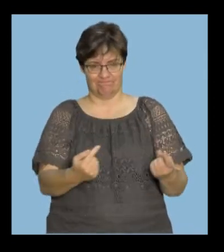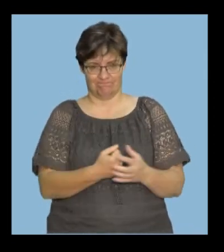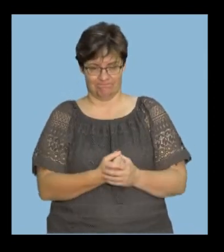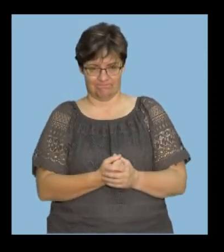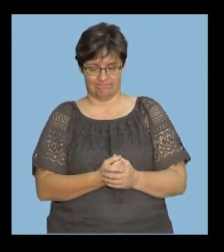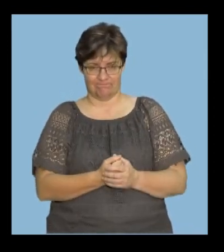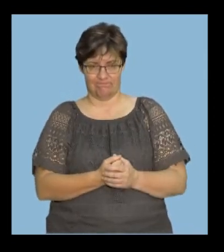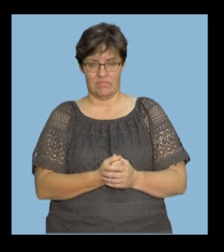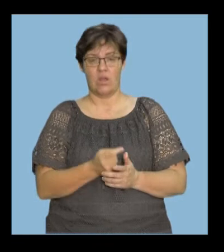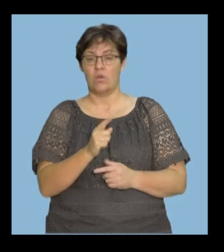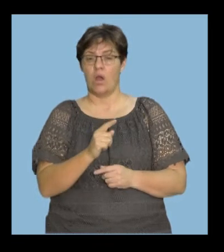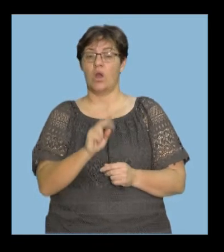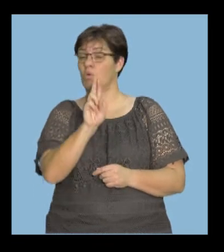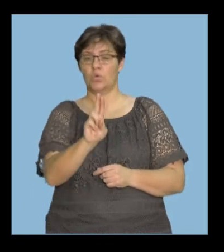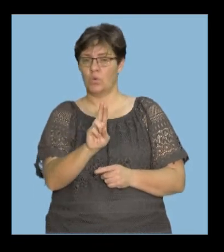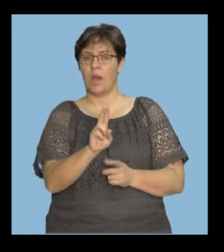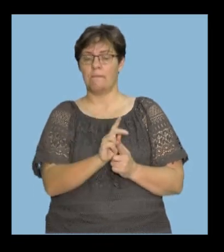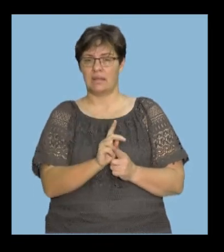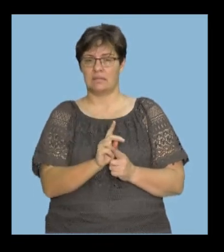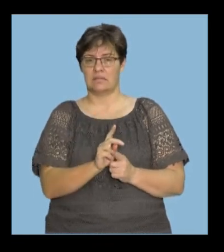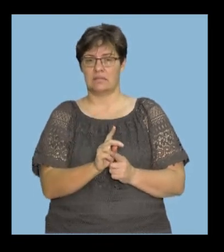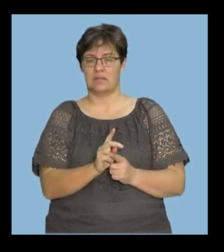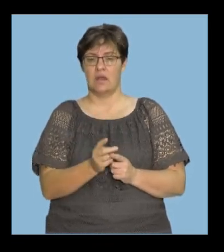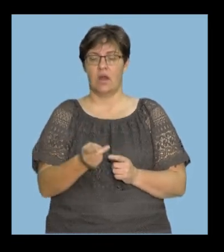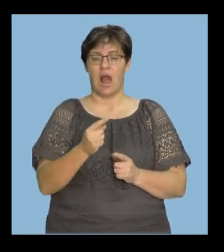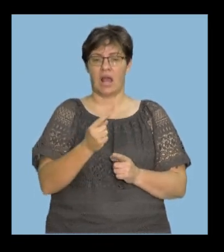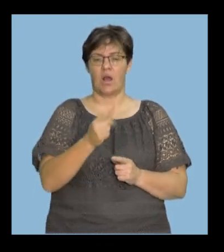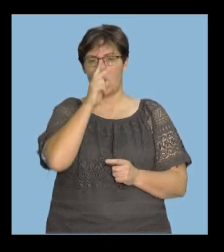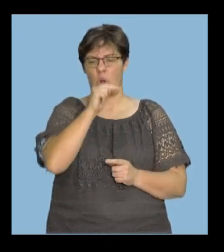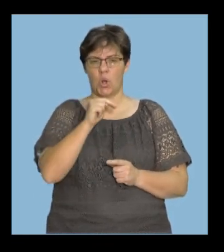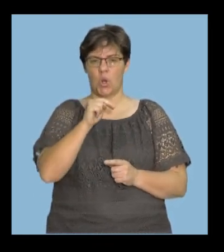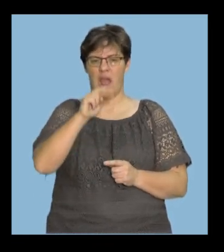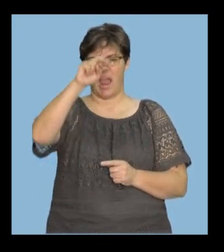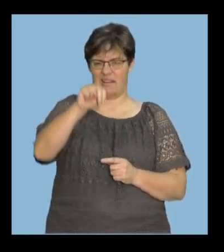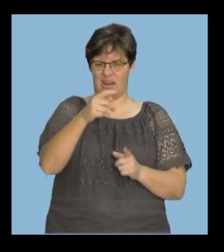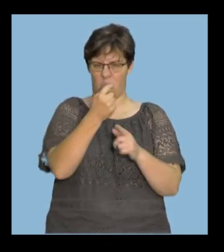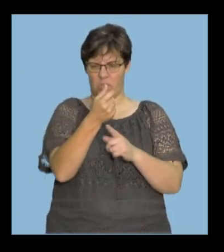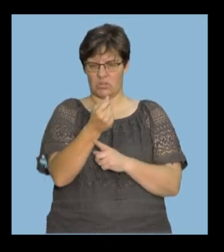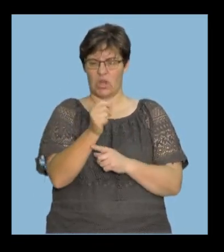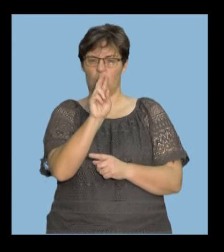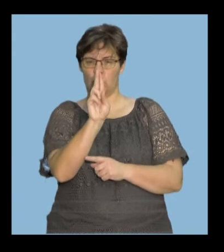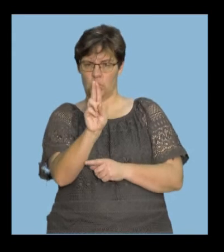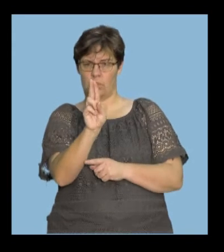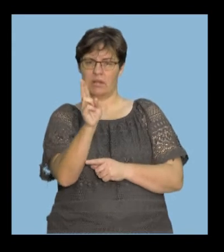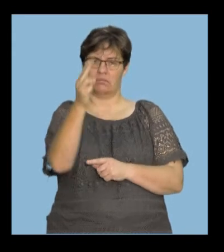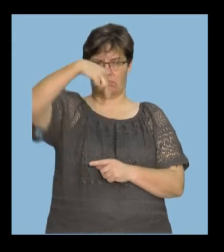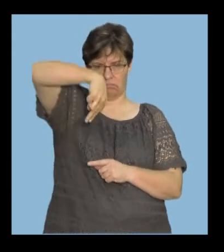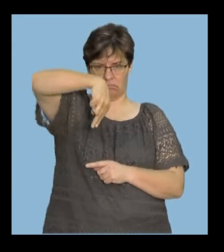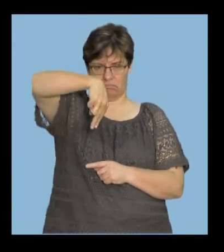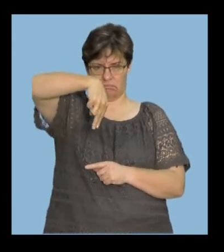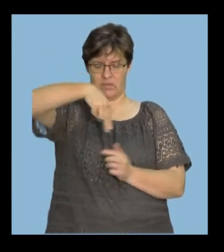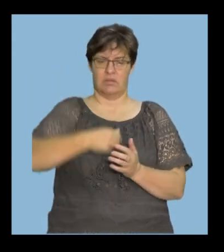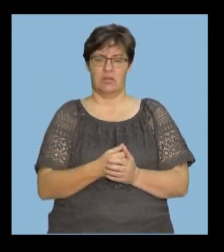of intersection not as a U, but an upside down U. So it's that funny symbol. If we draw it like